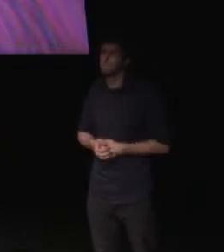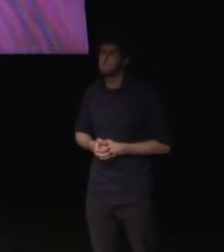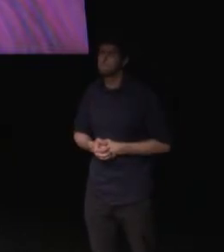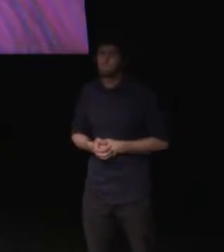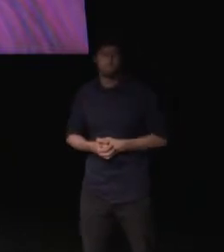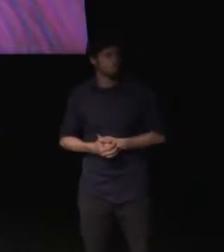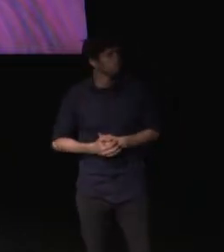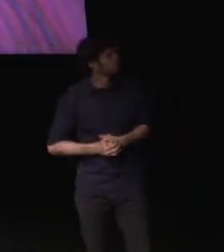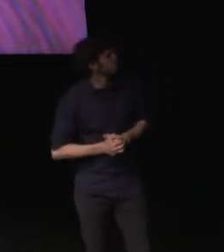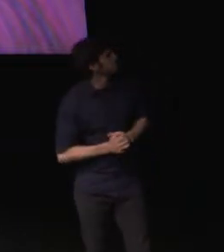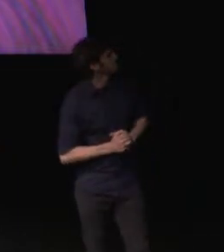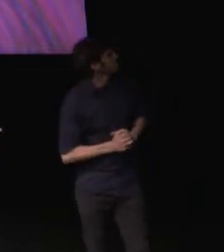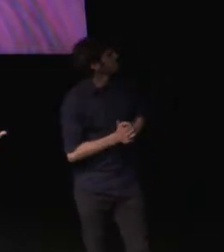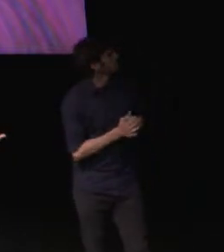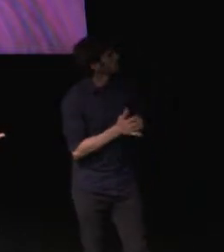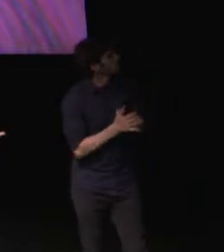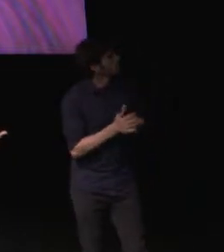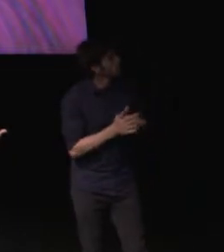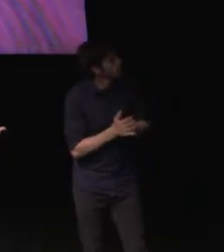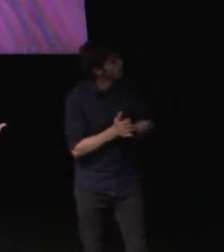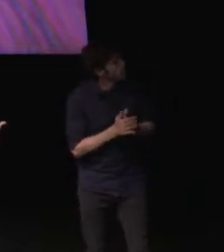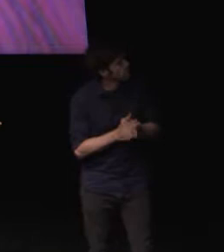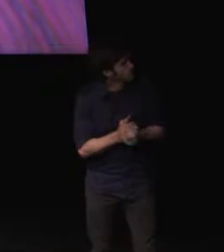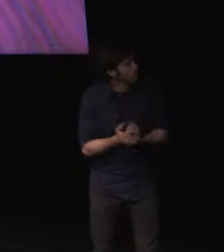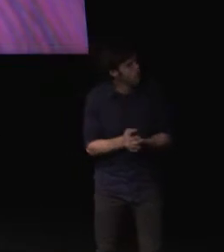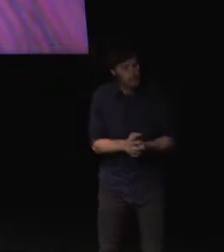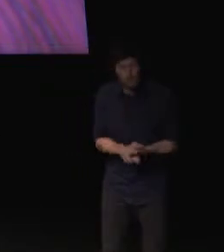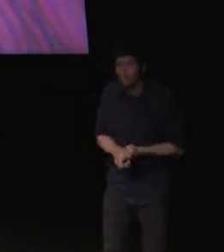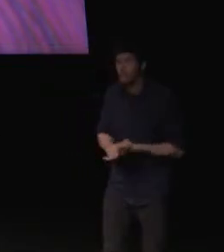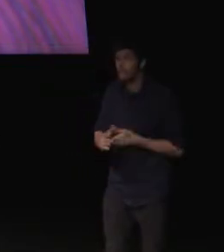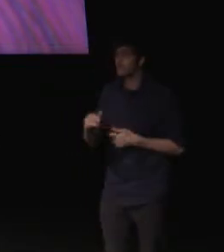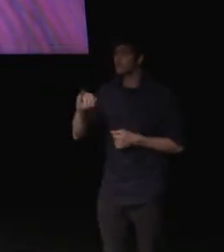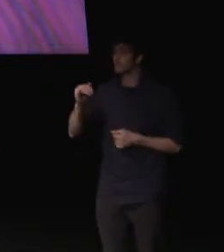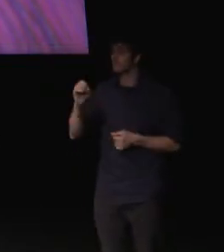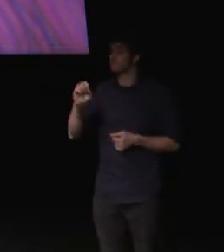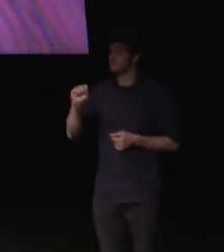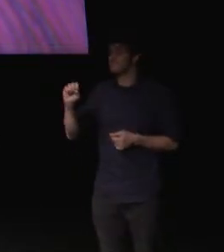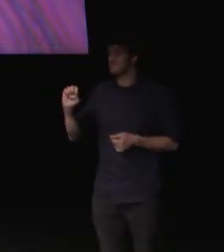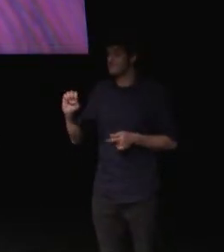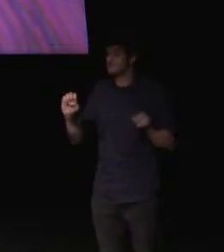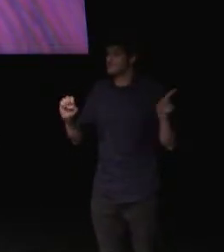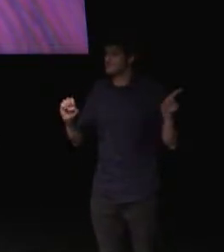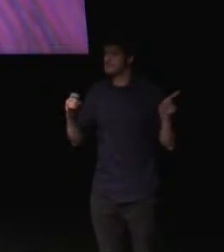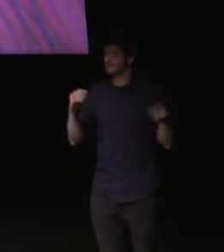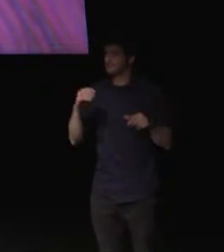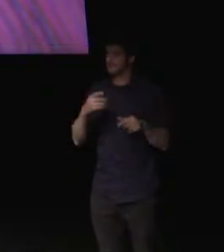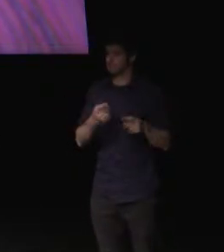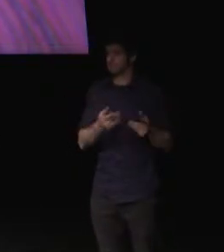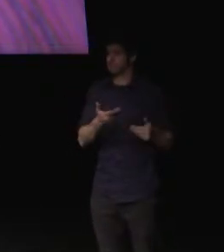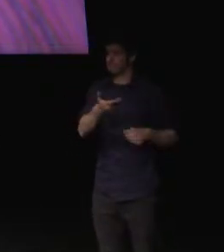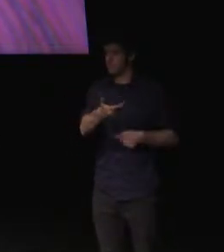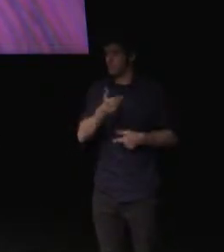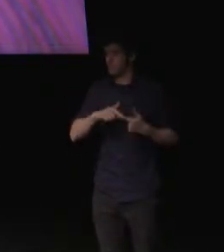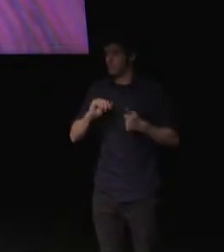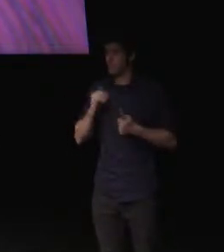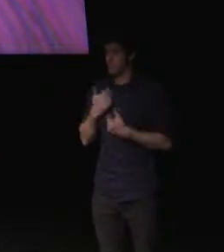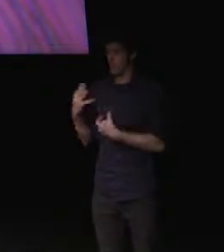And this video that we have here, you met him earlier, this is Jesse. We had him in the Inclusive Tech Lab, and he was playing